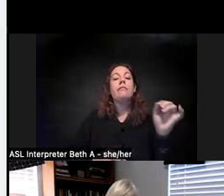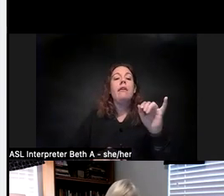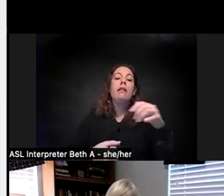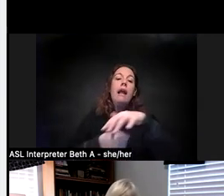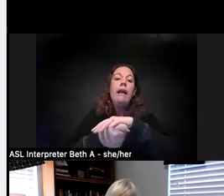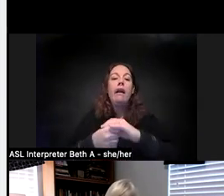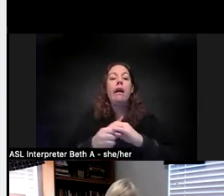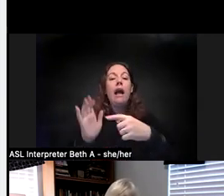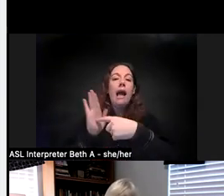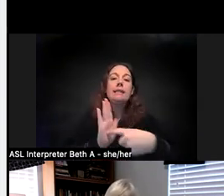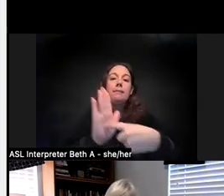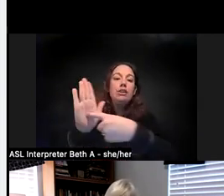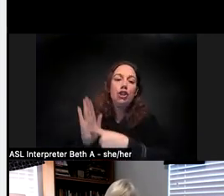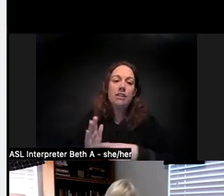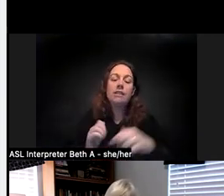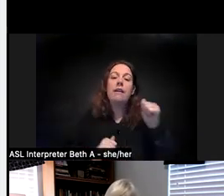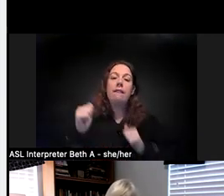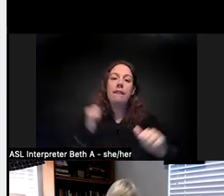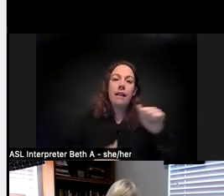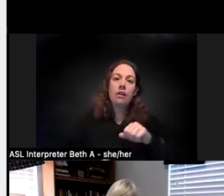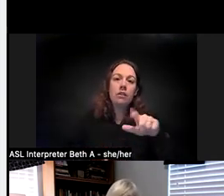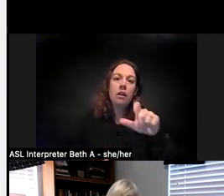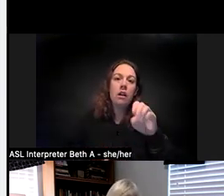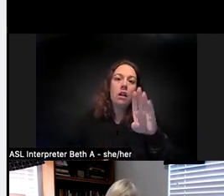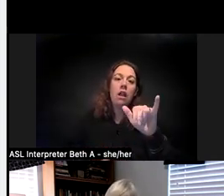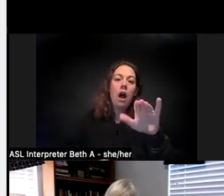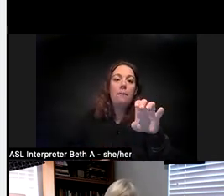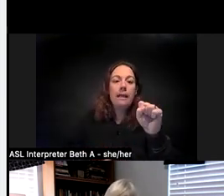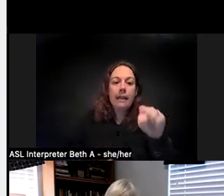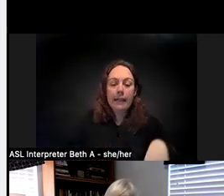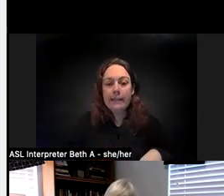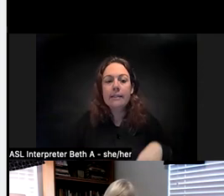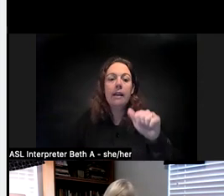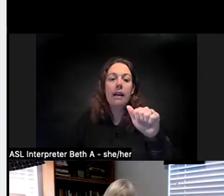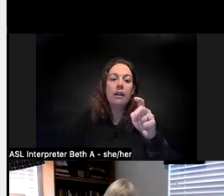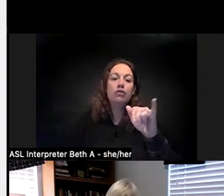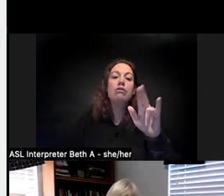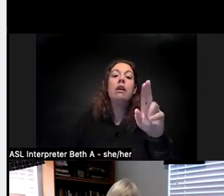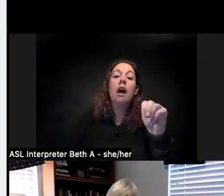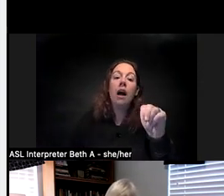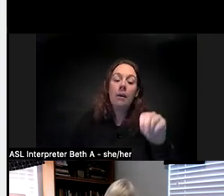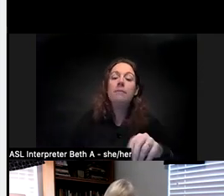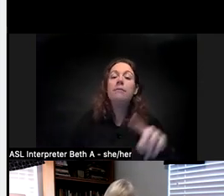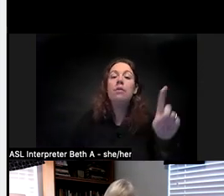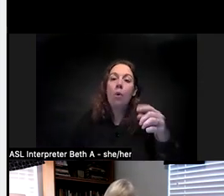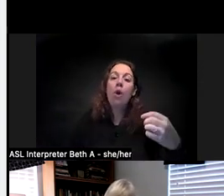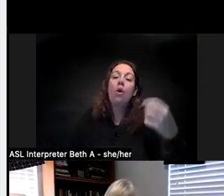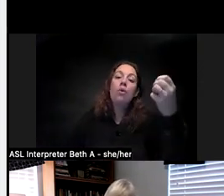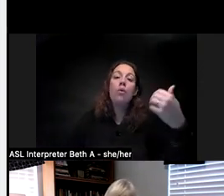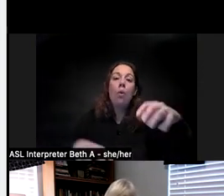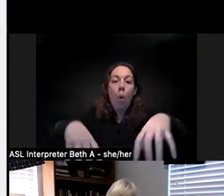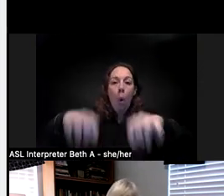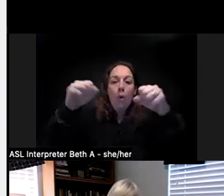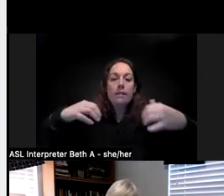exhibitions, theaters, lobbies, atriums where programs are held, classrooms, studios, and displays in visitor